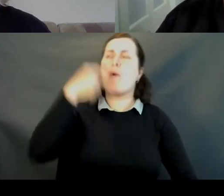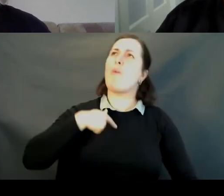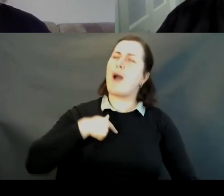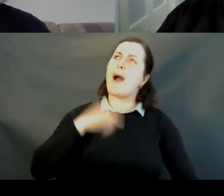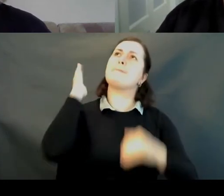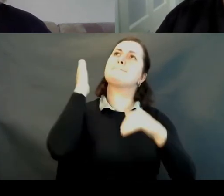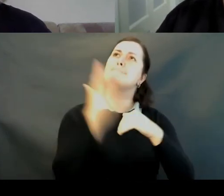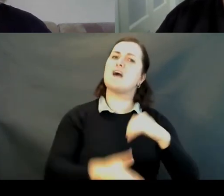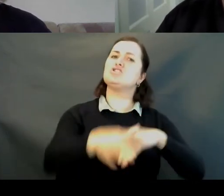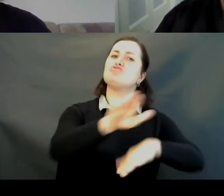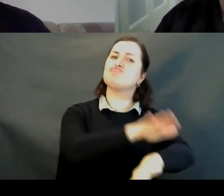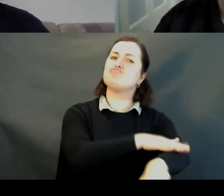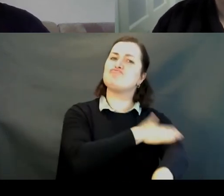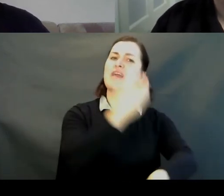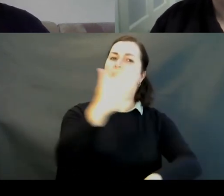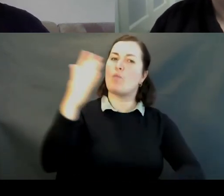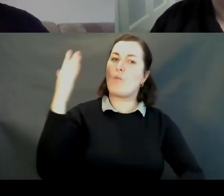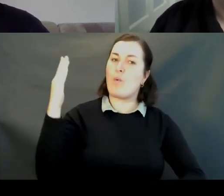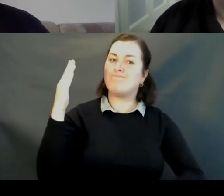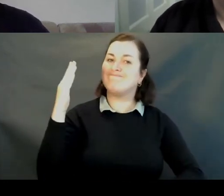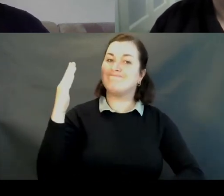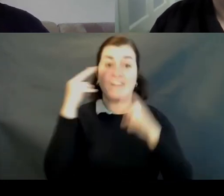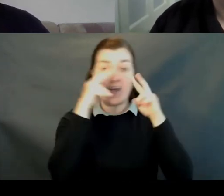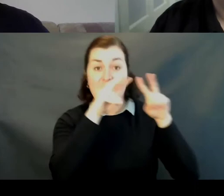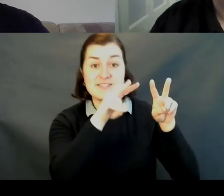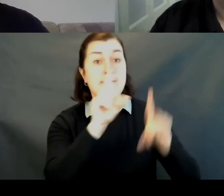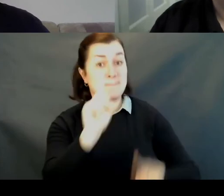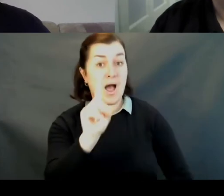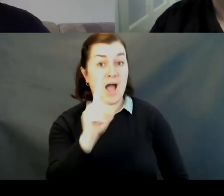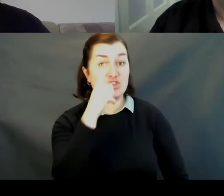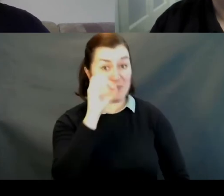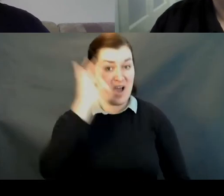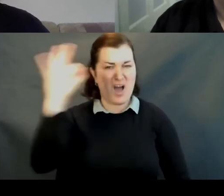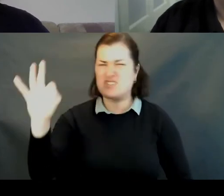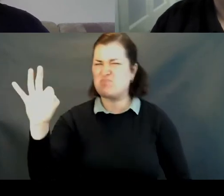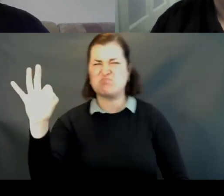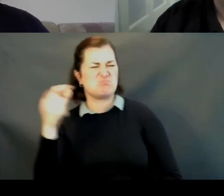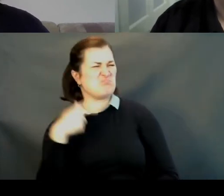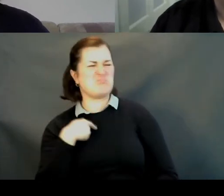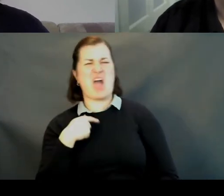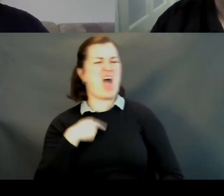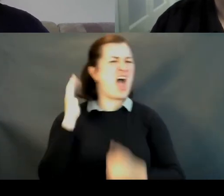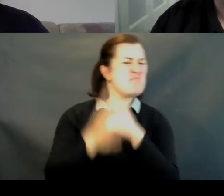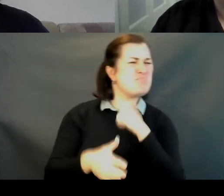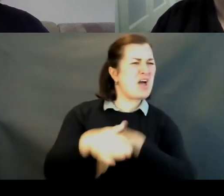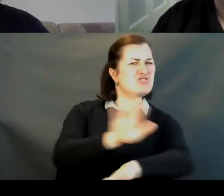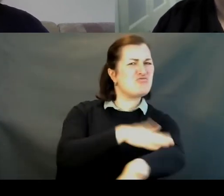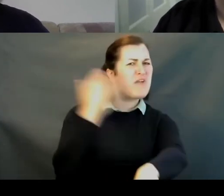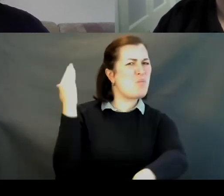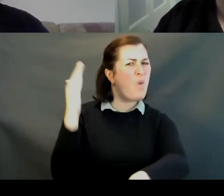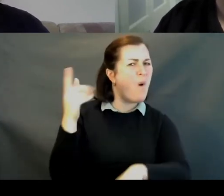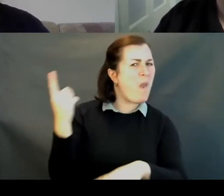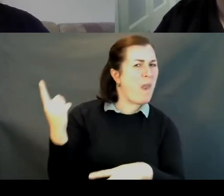can't see it, you can ask somebody if you've passed the green wall yet. So it gives you some kind of